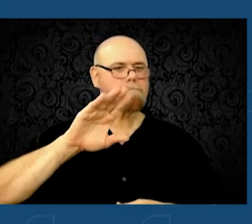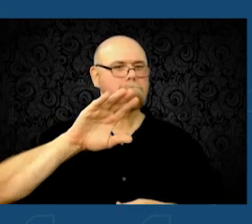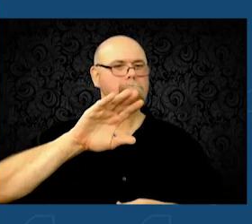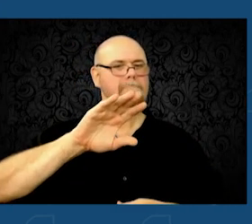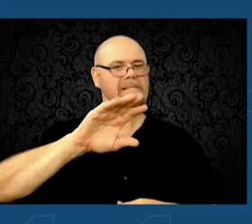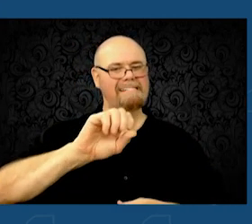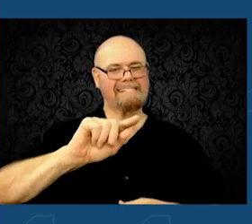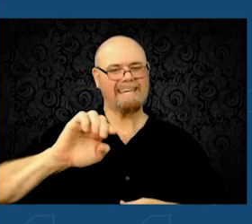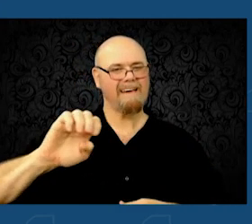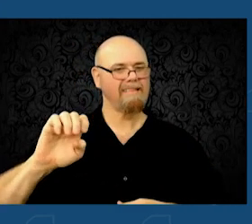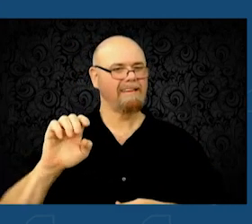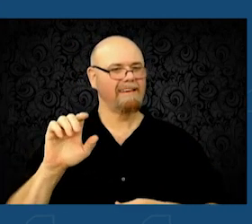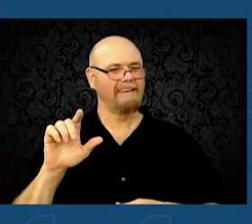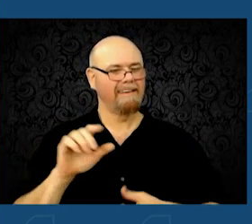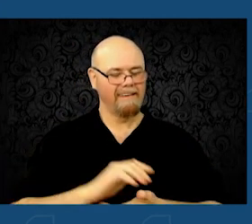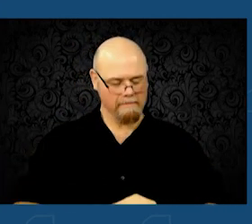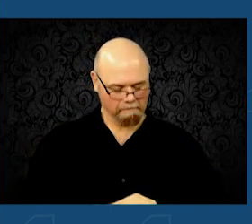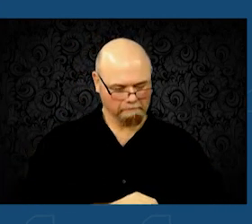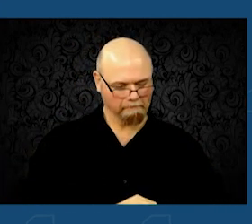beginnings.